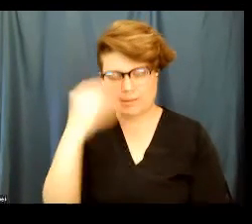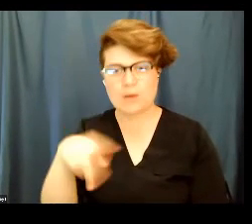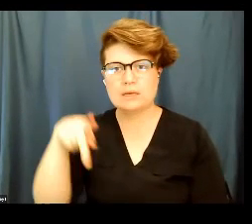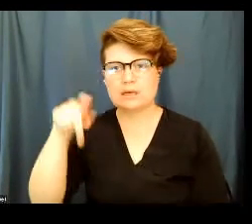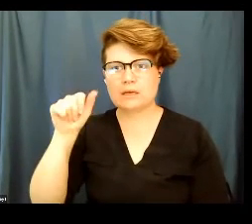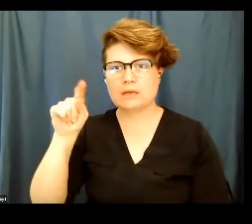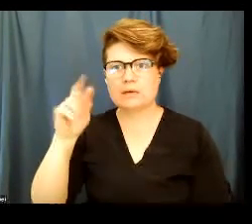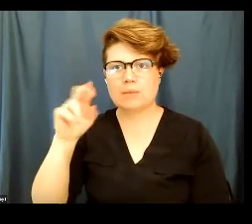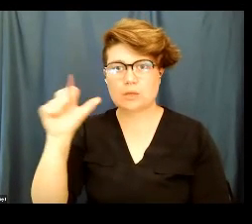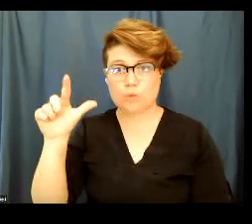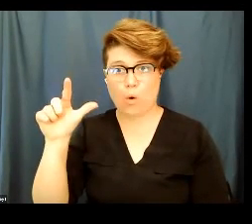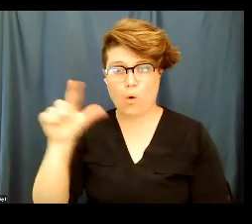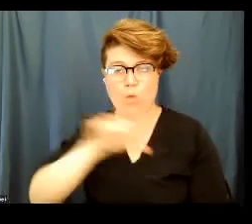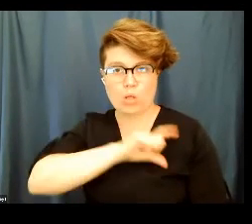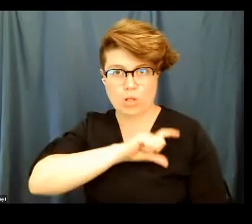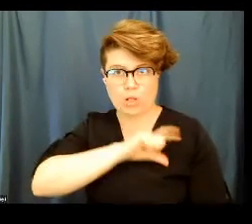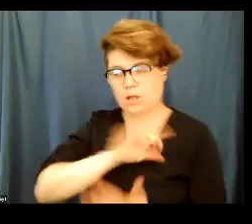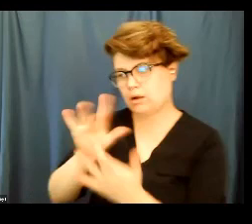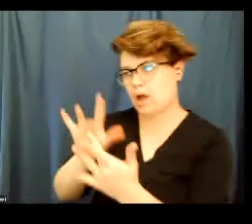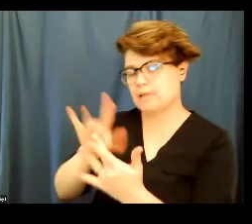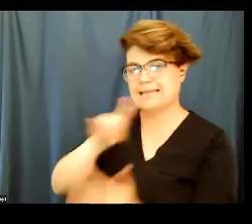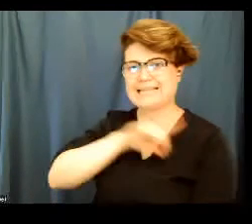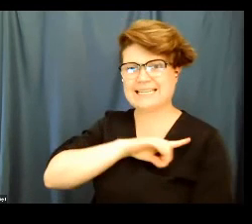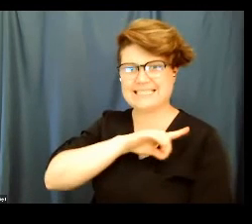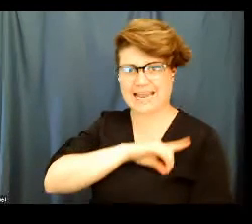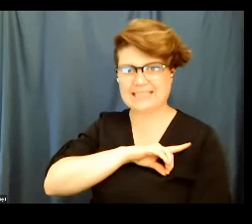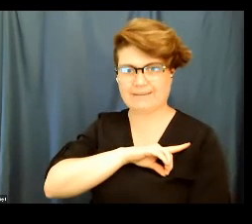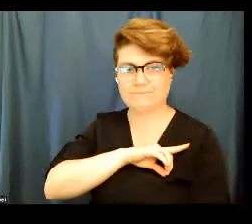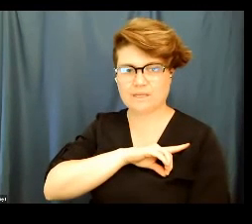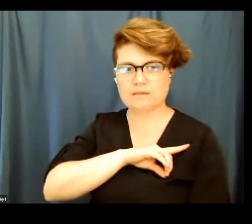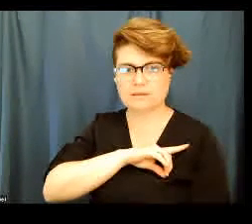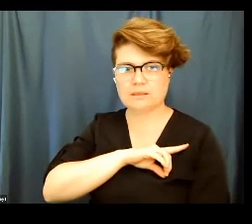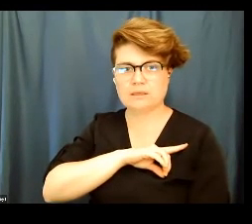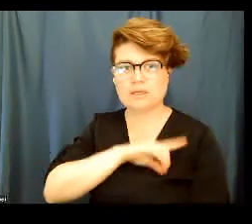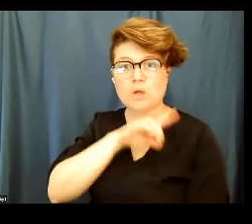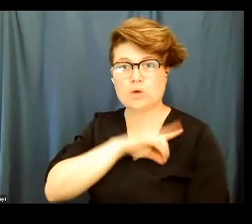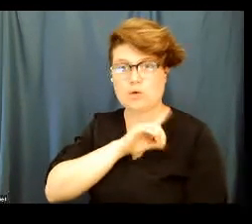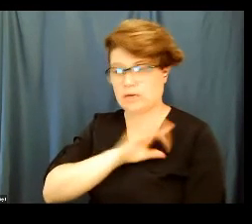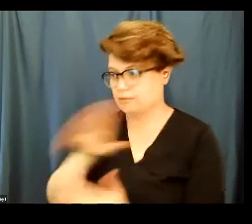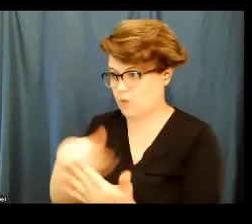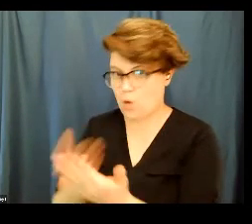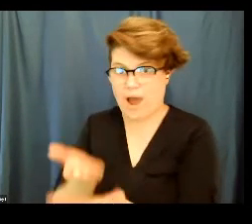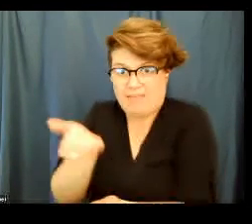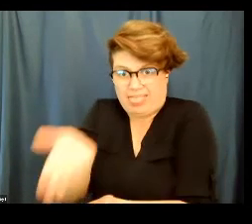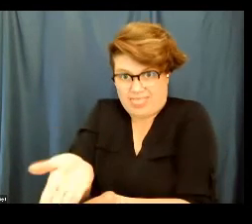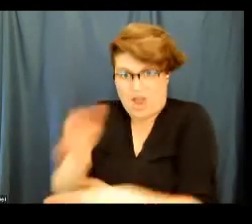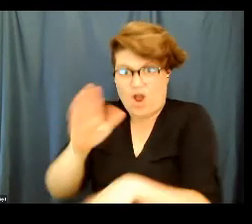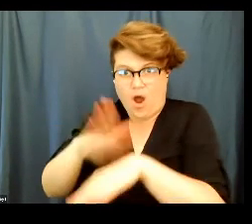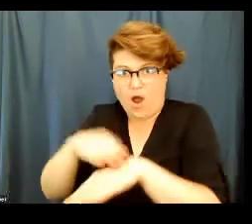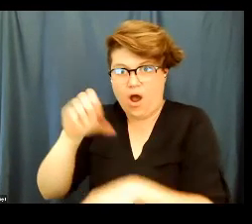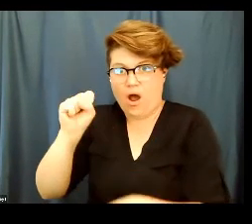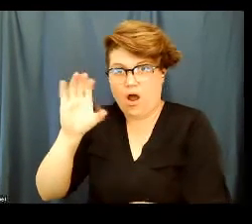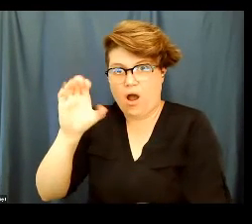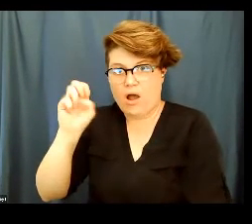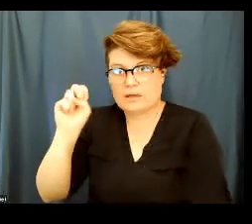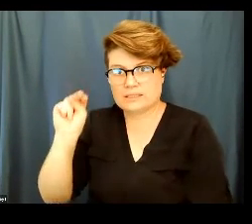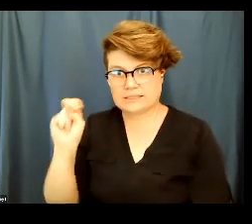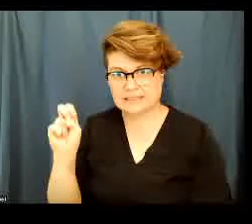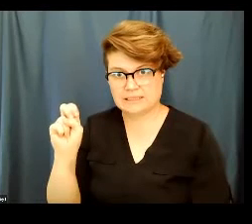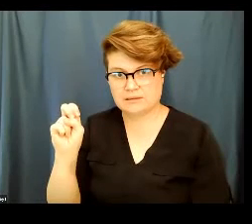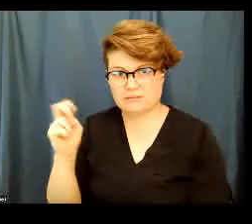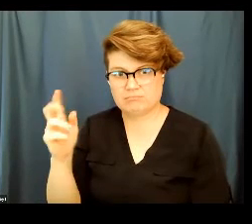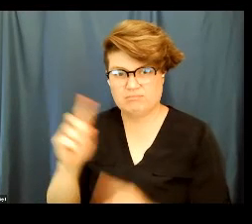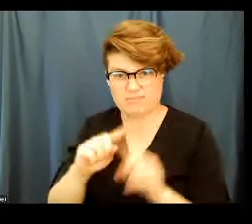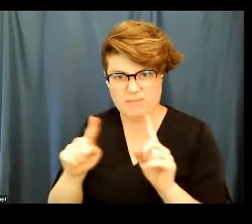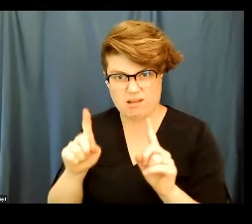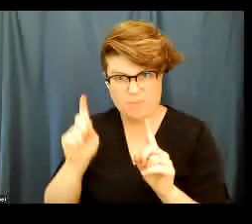here, and the detective is arriving on the scene. But does that actually need to happen at